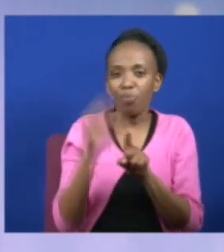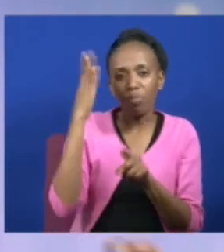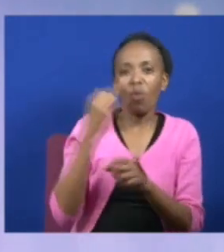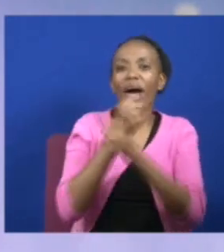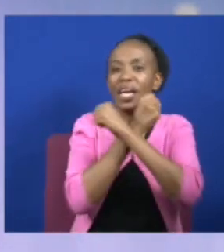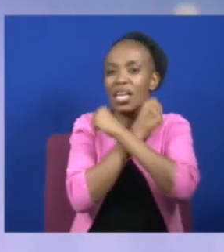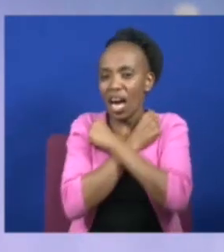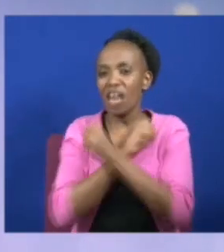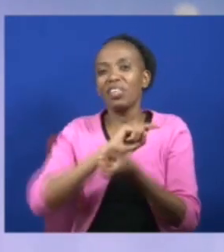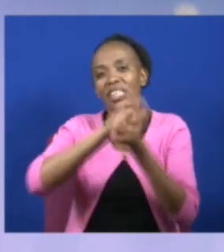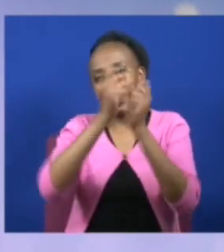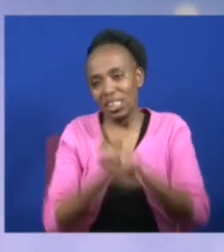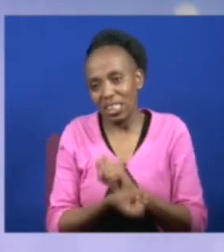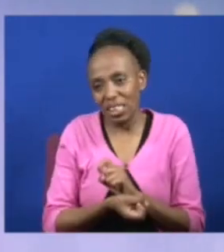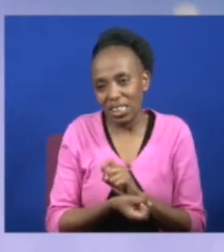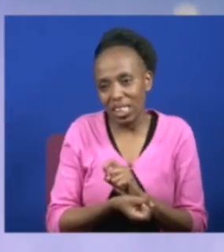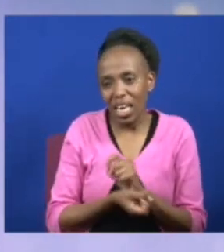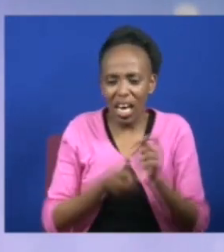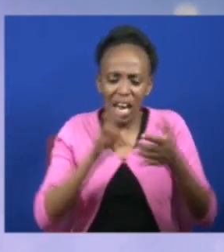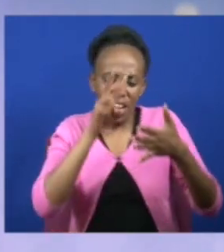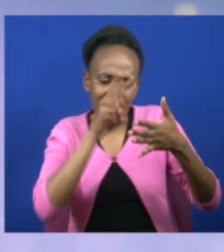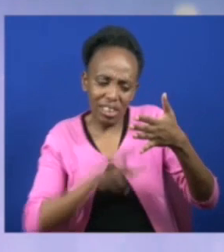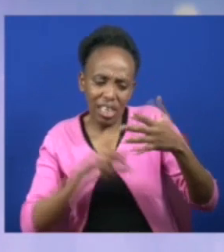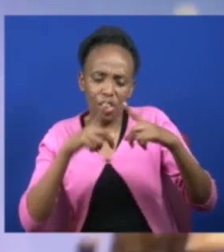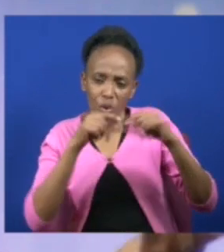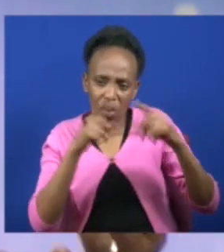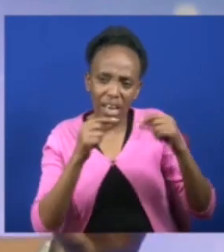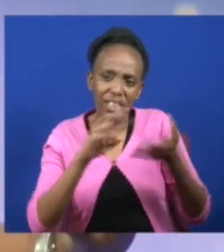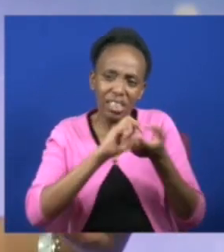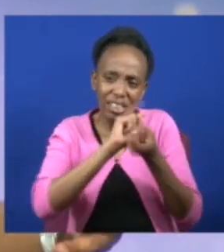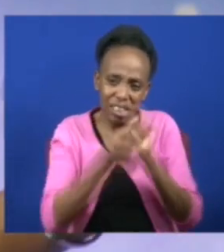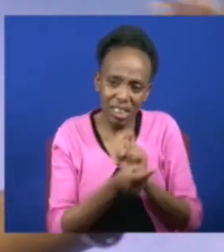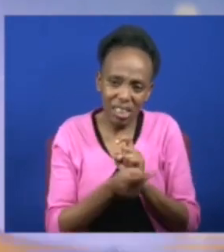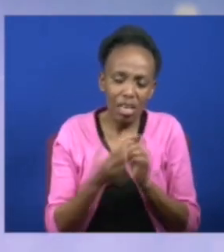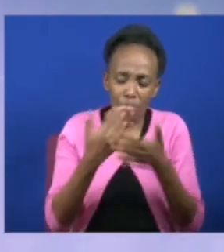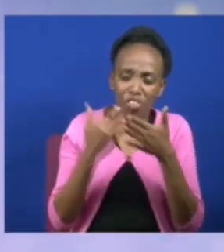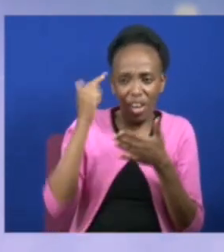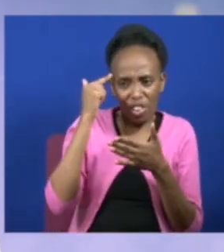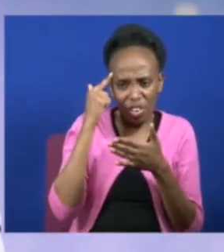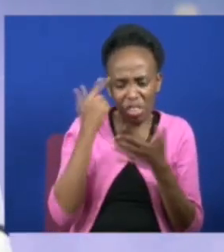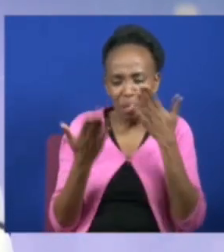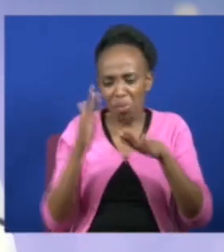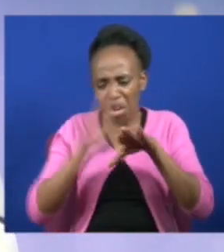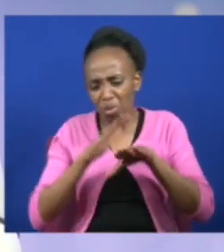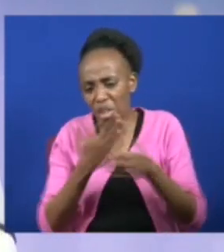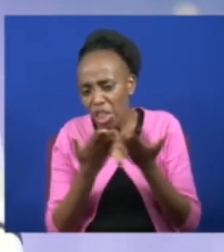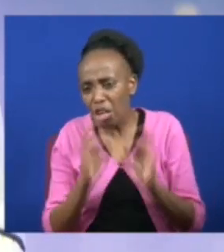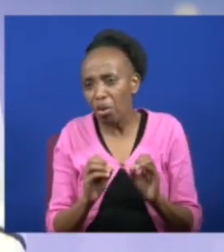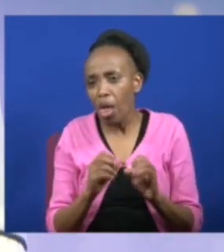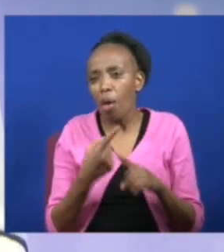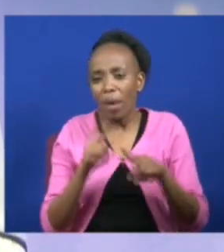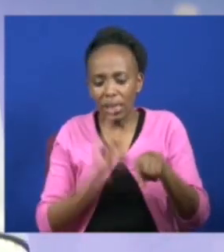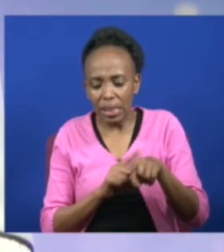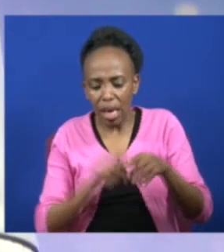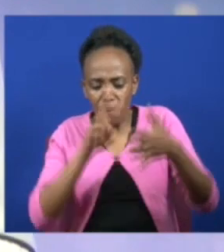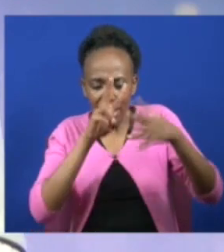love transfigures. And I checked this word transfigure. Initially, I thought to transfigure is not a good thing. But when I checked